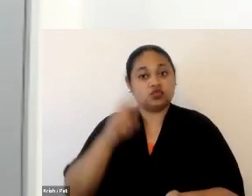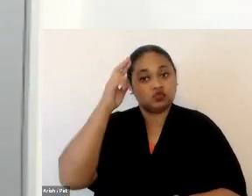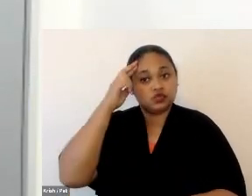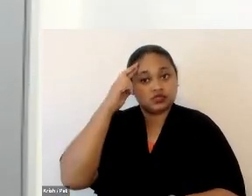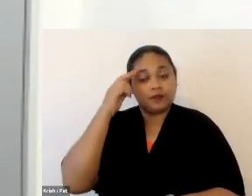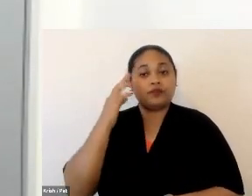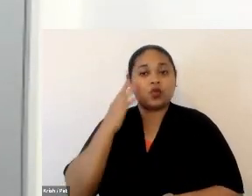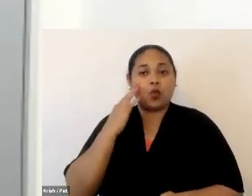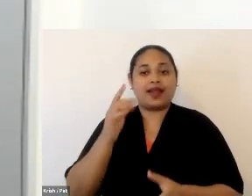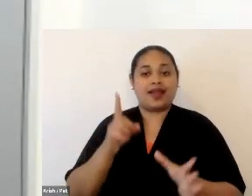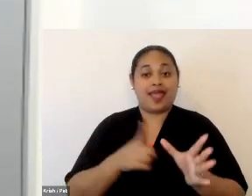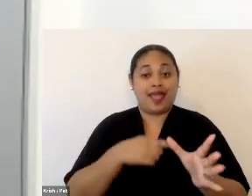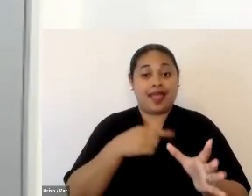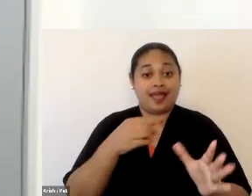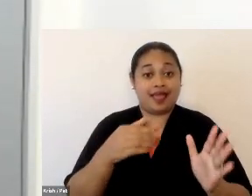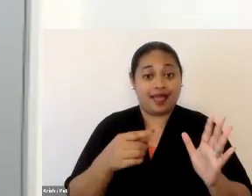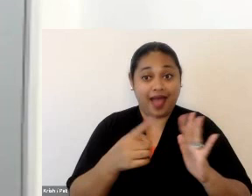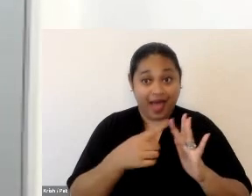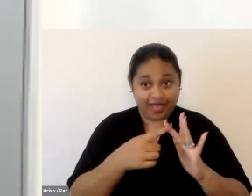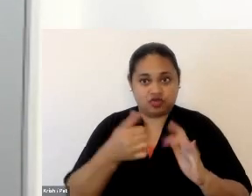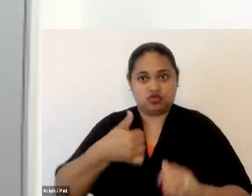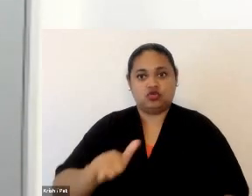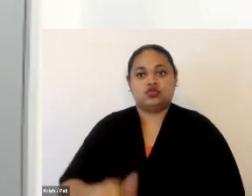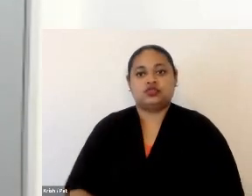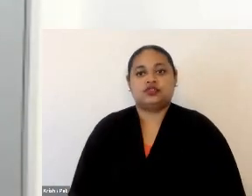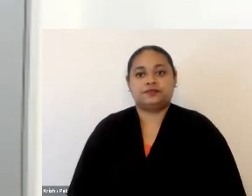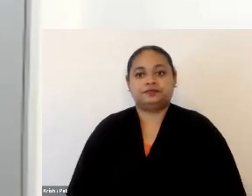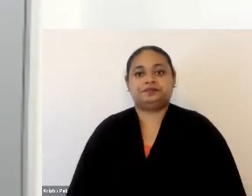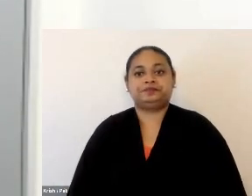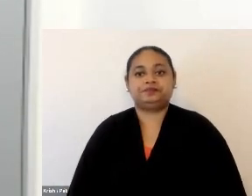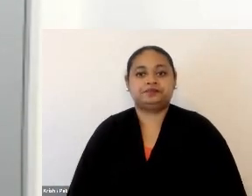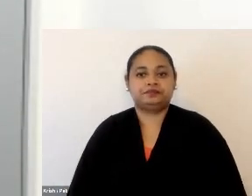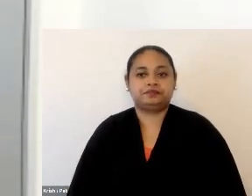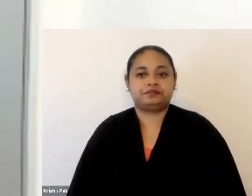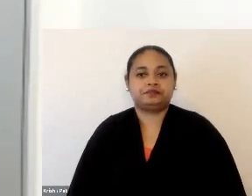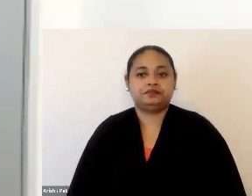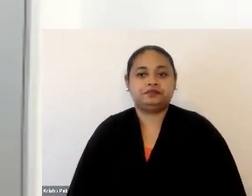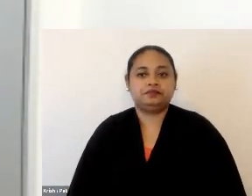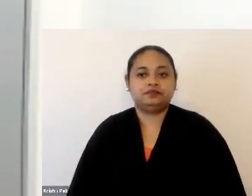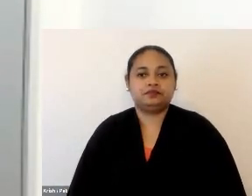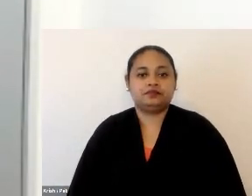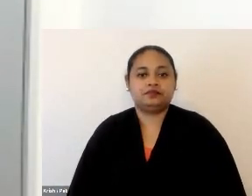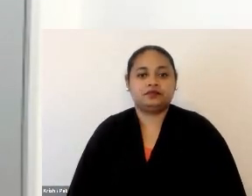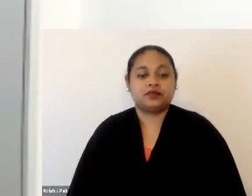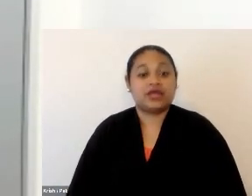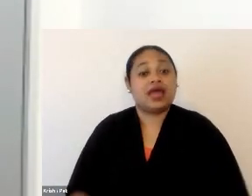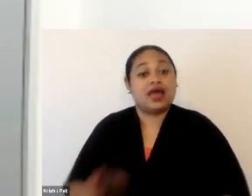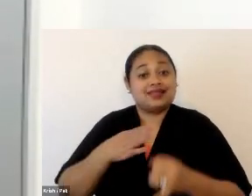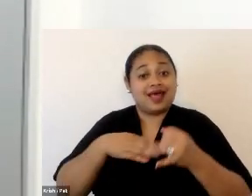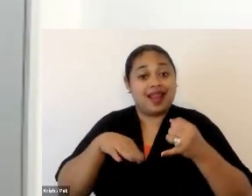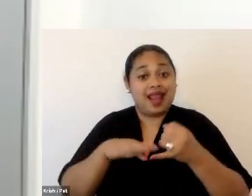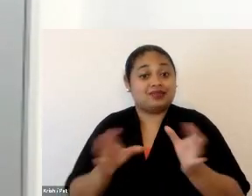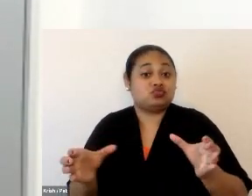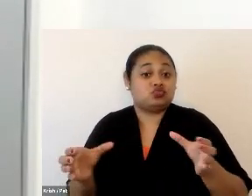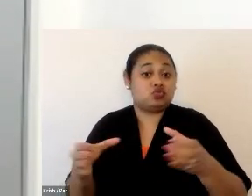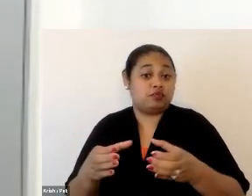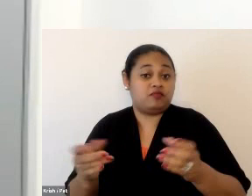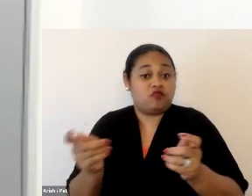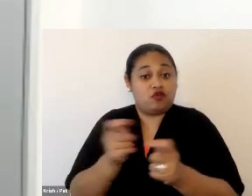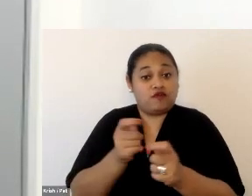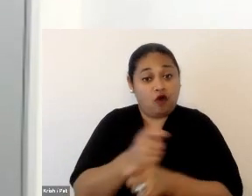is used in one of those decision-making processes. And the final category for reform that